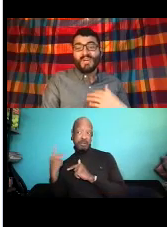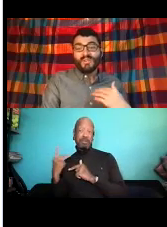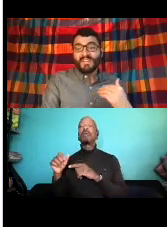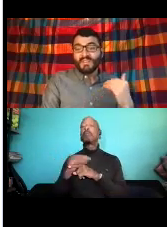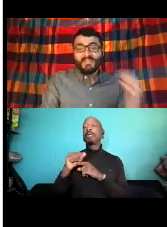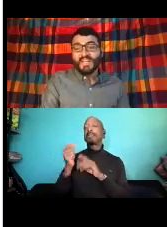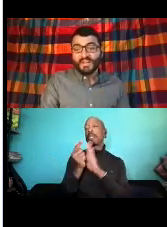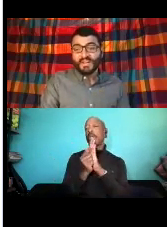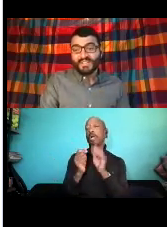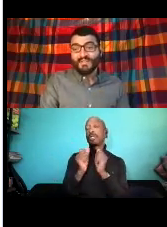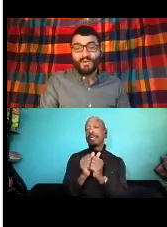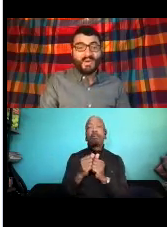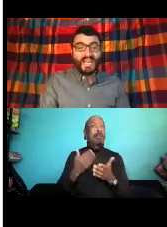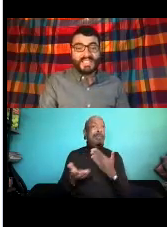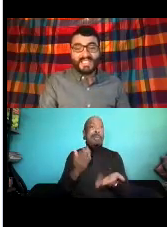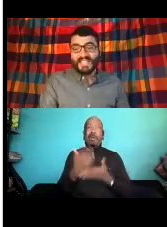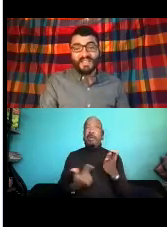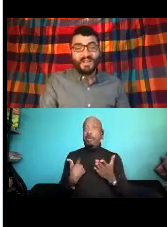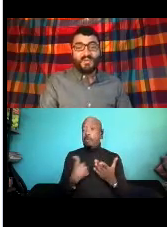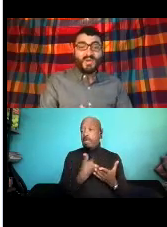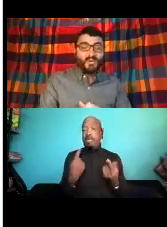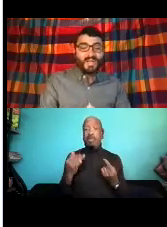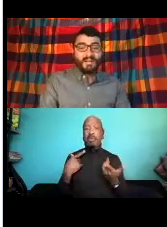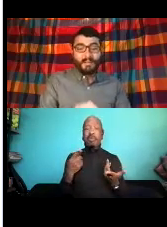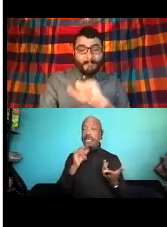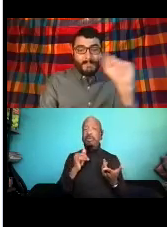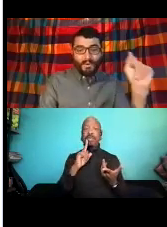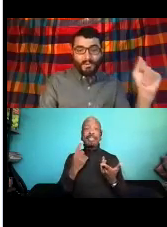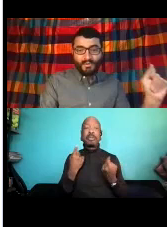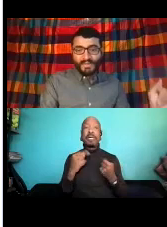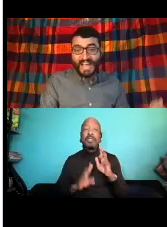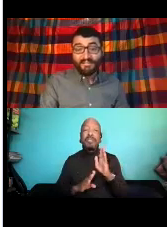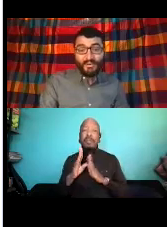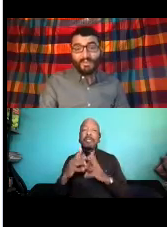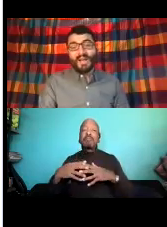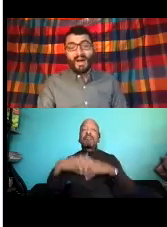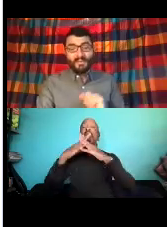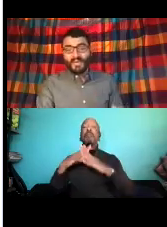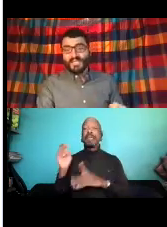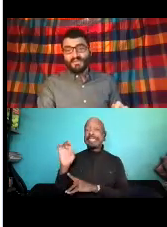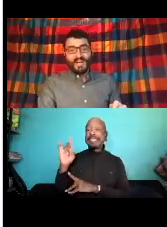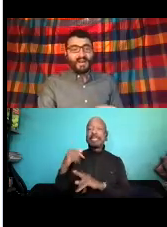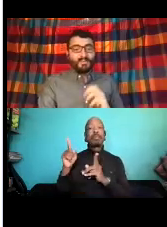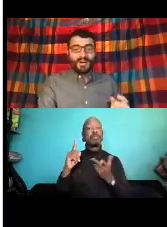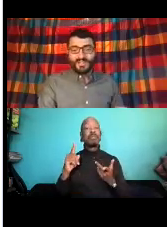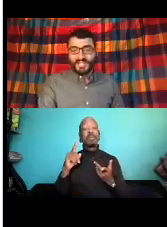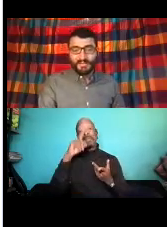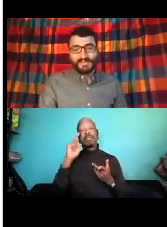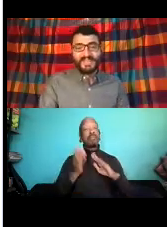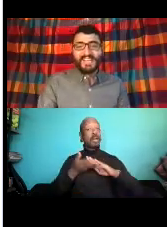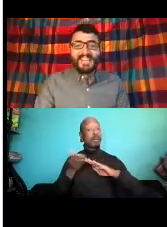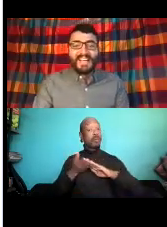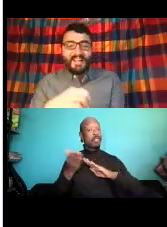we don't lift a finger to form an entity, we will have formed by operation of law a